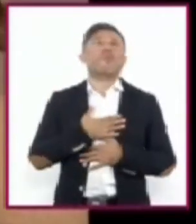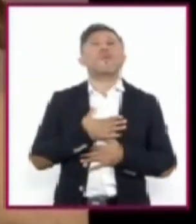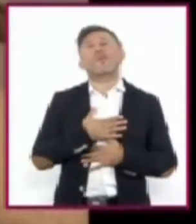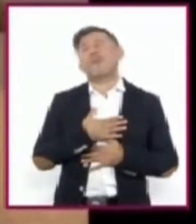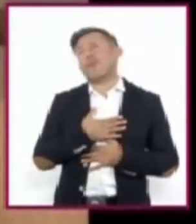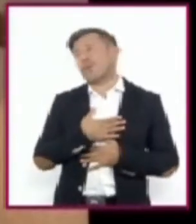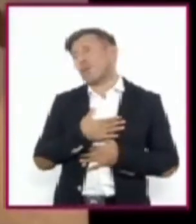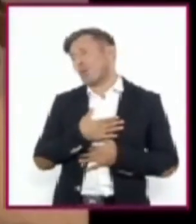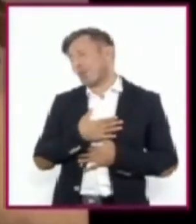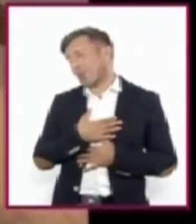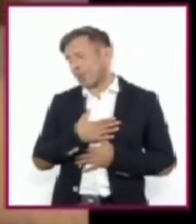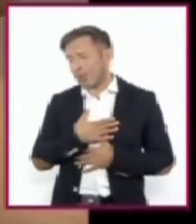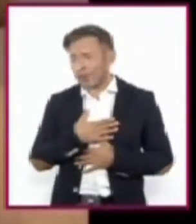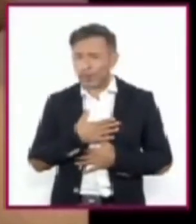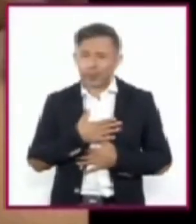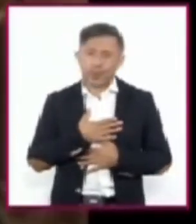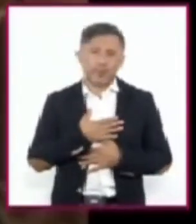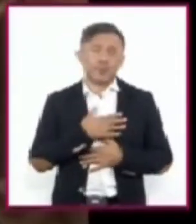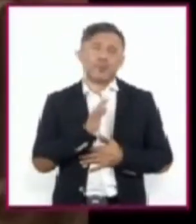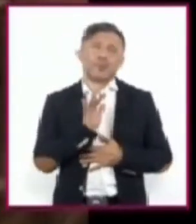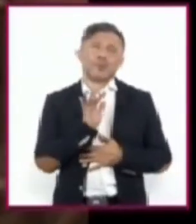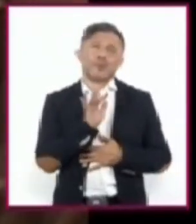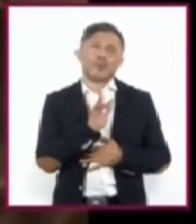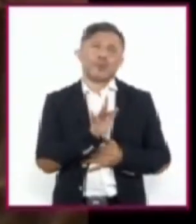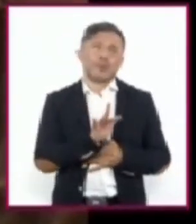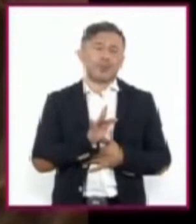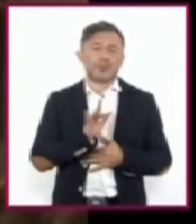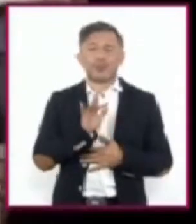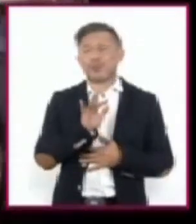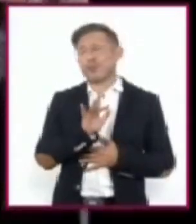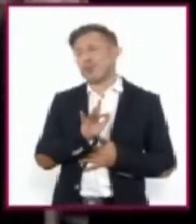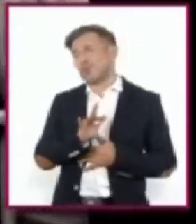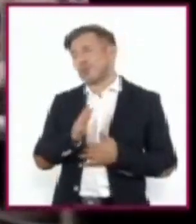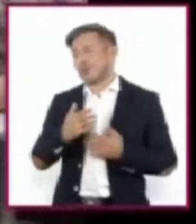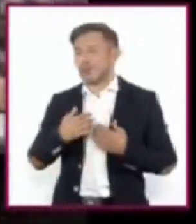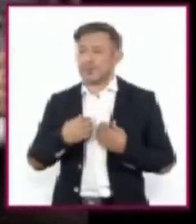pity, pity, pity.